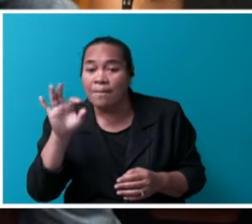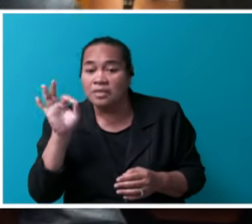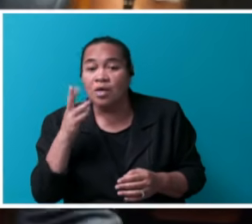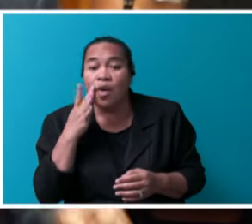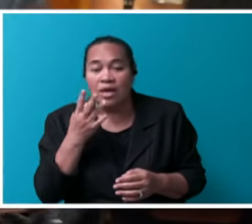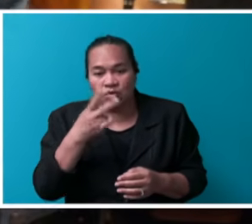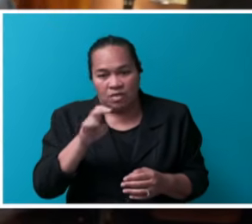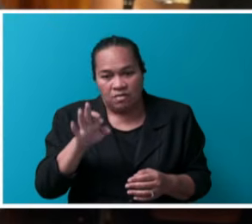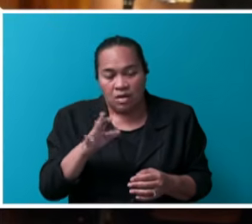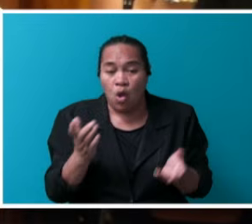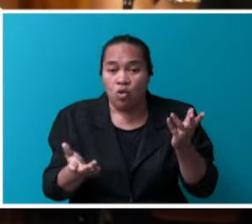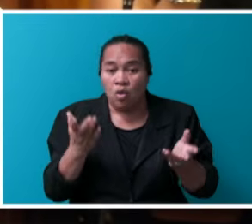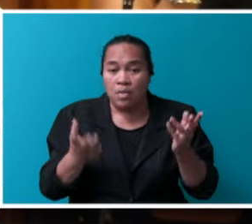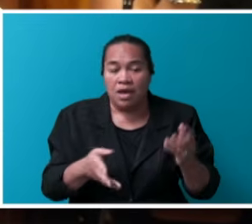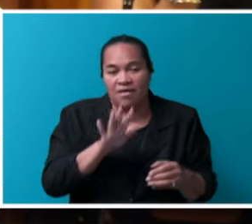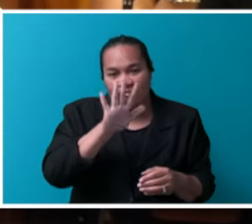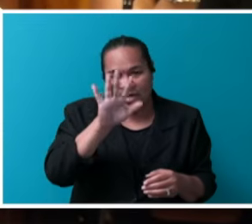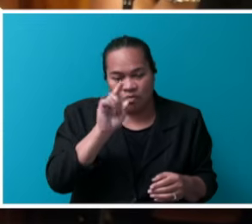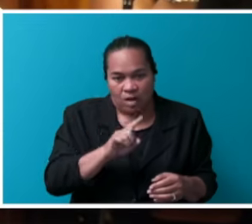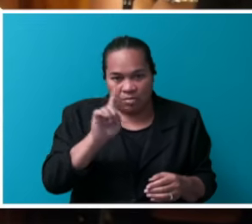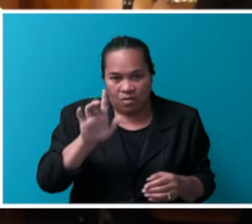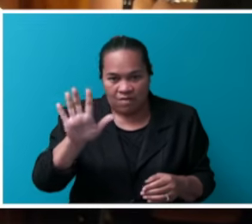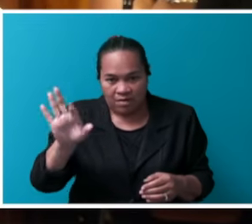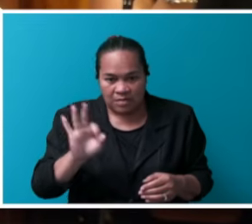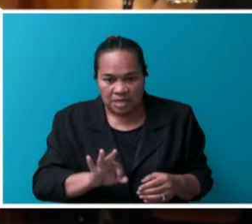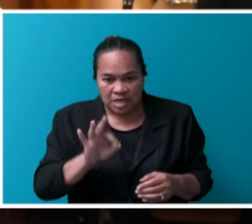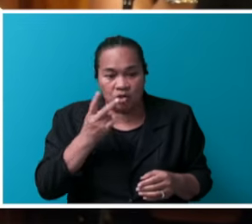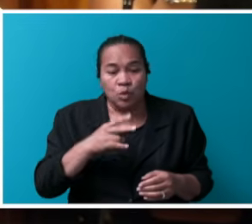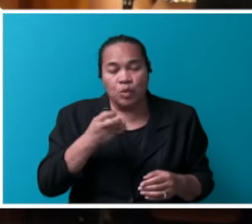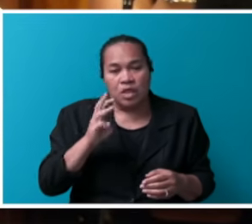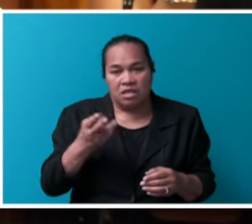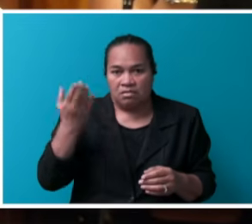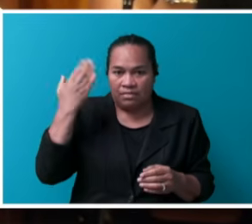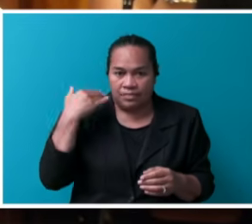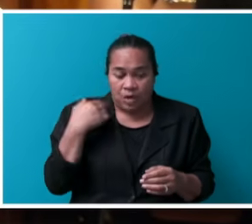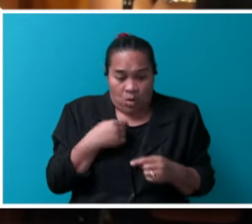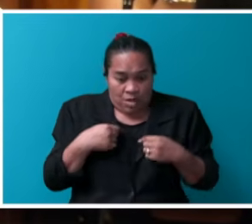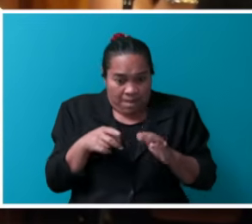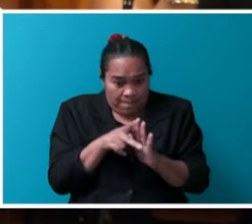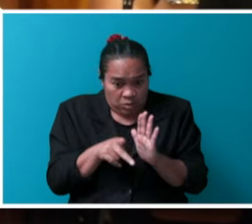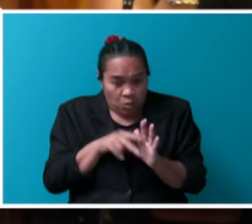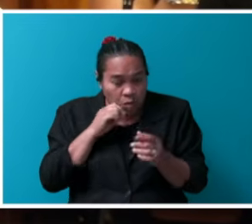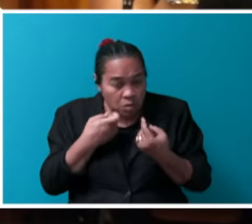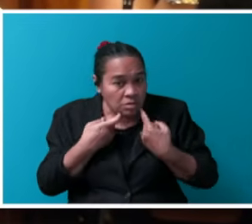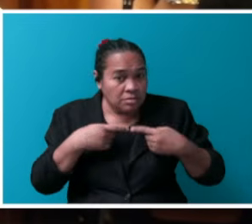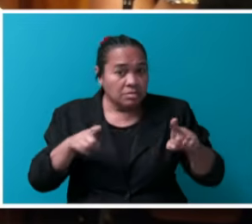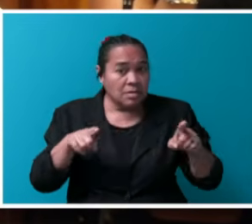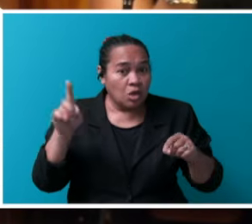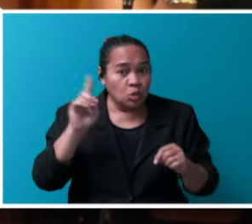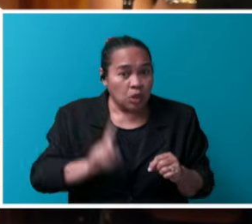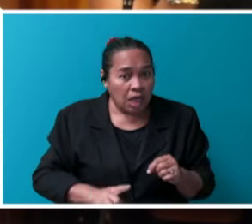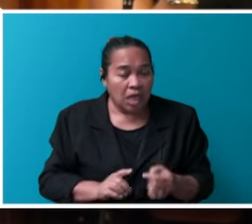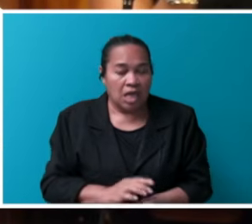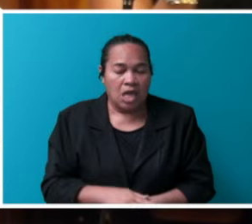to 5.1% in 2023. With the policies that we will be unveiling in this budget today,